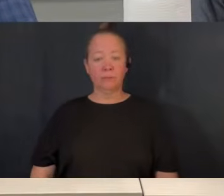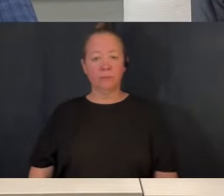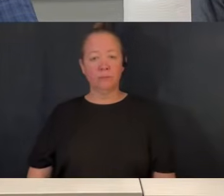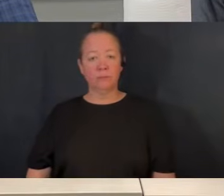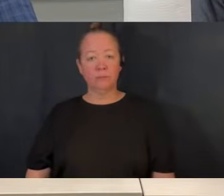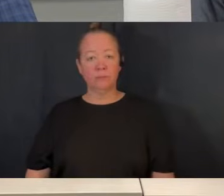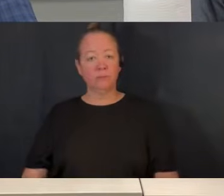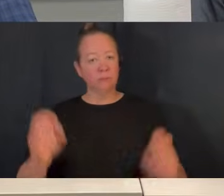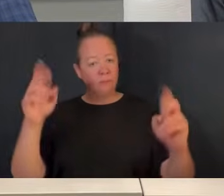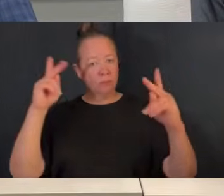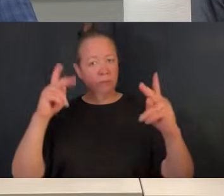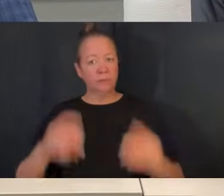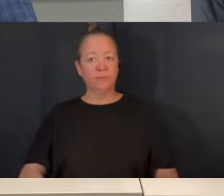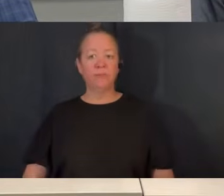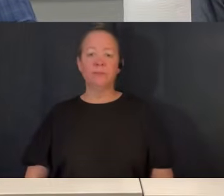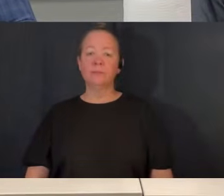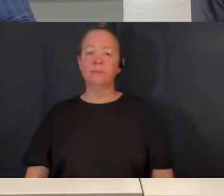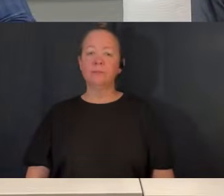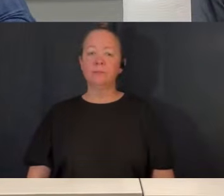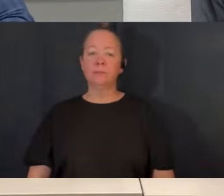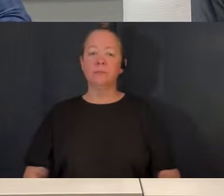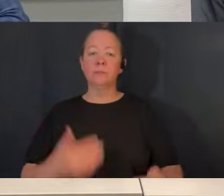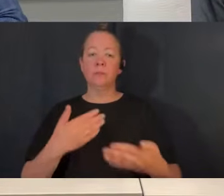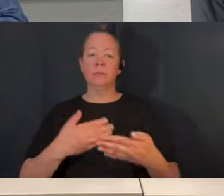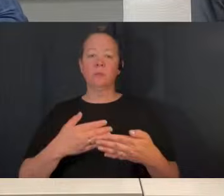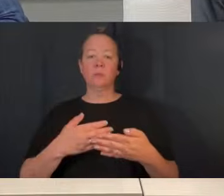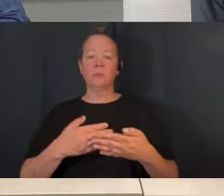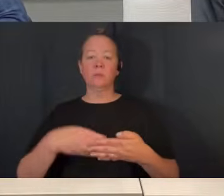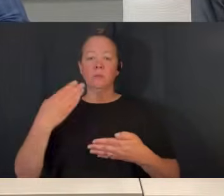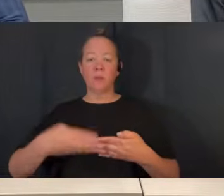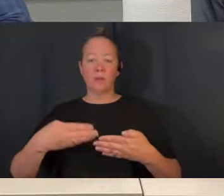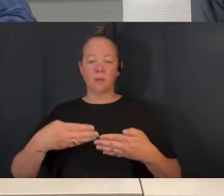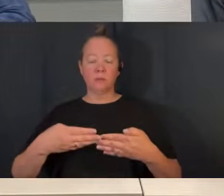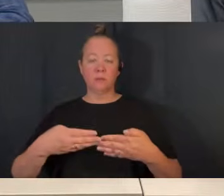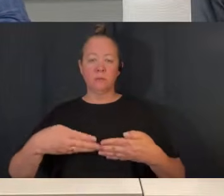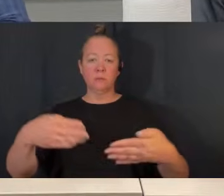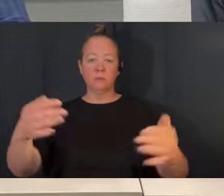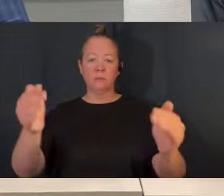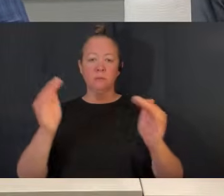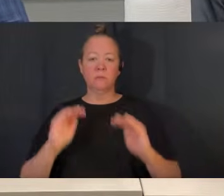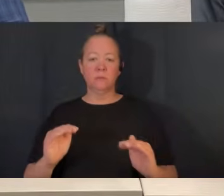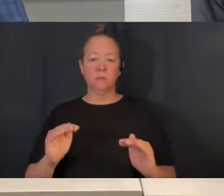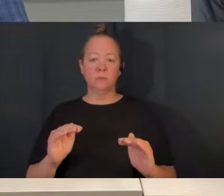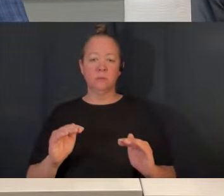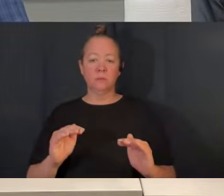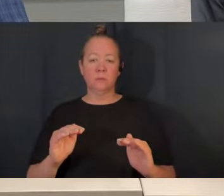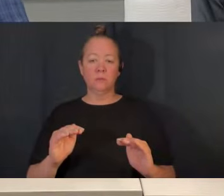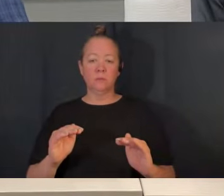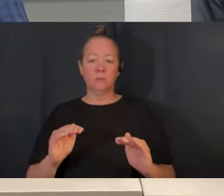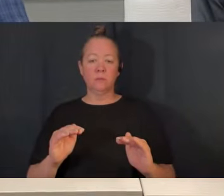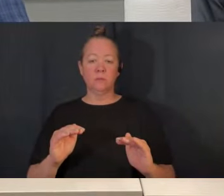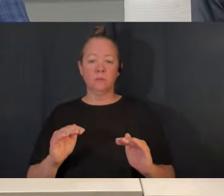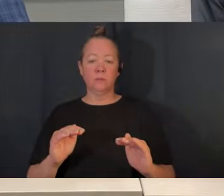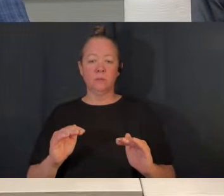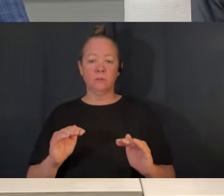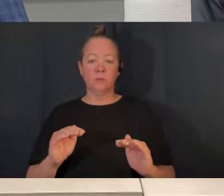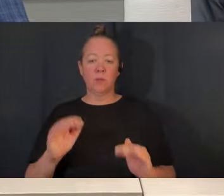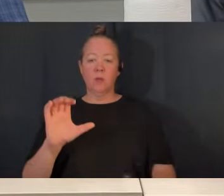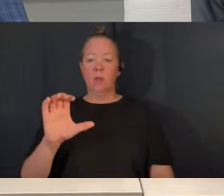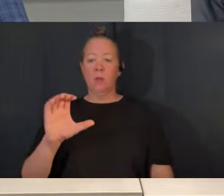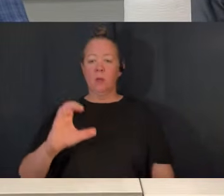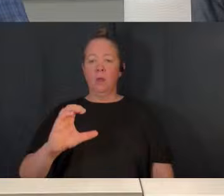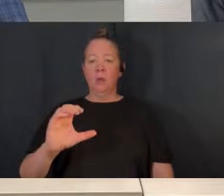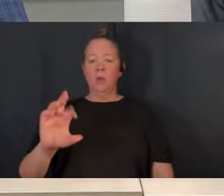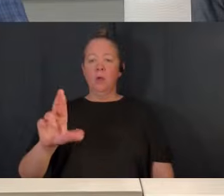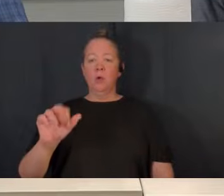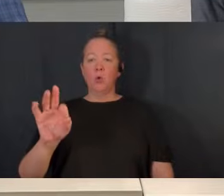Okay. Next matter I'll be bringing forward is regarding the Craftsman Building redevelopment. Over the past several